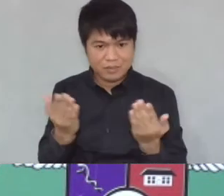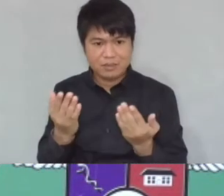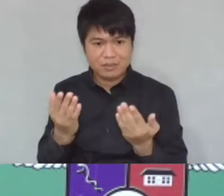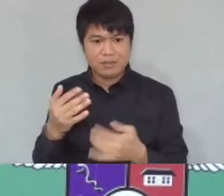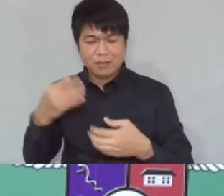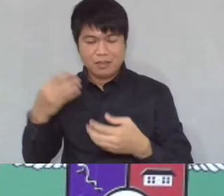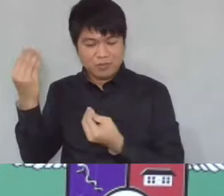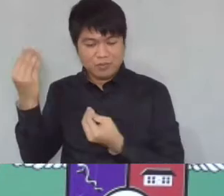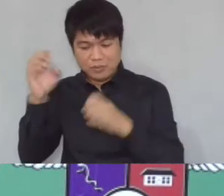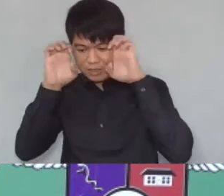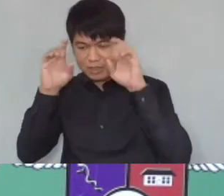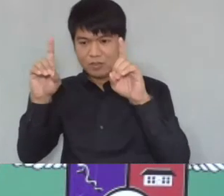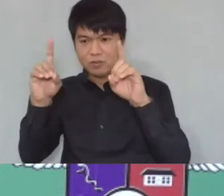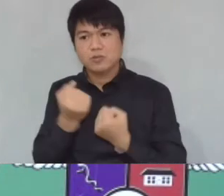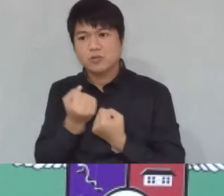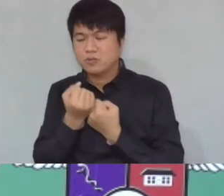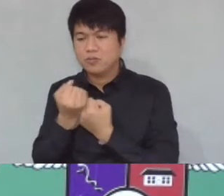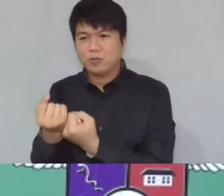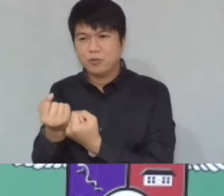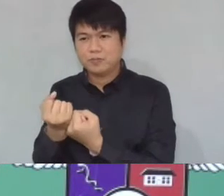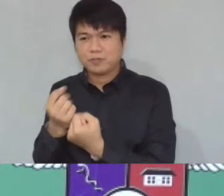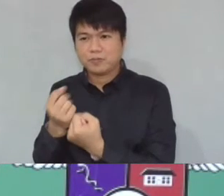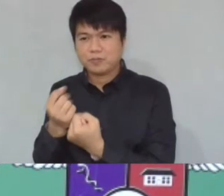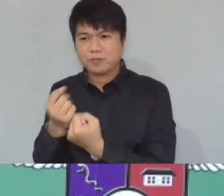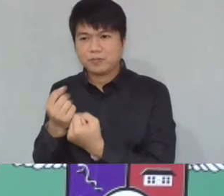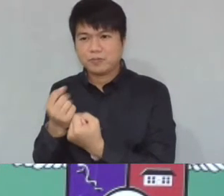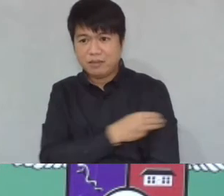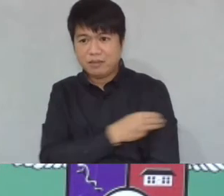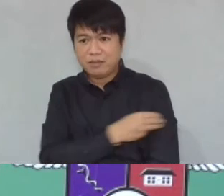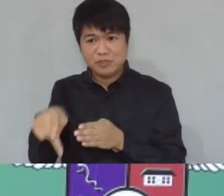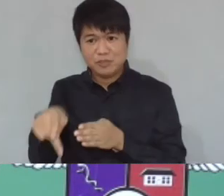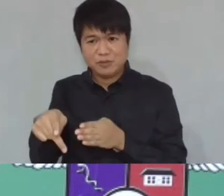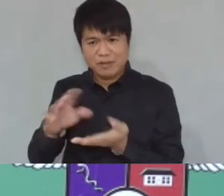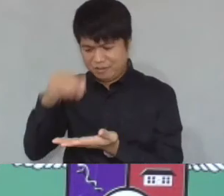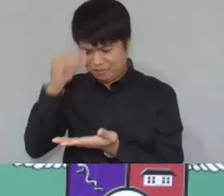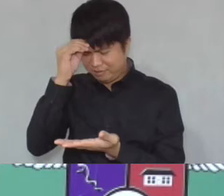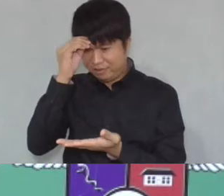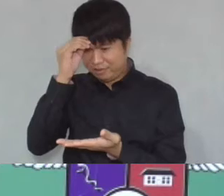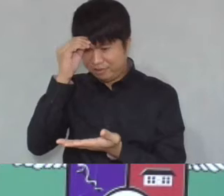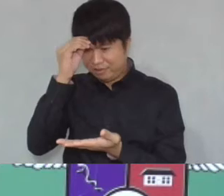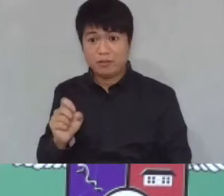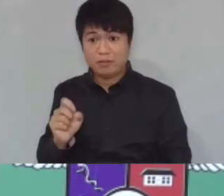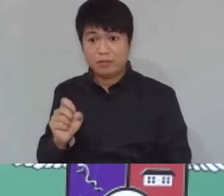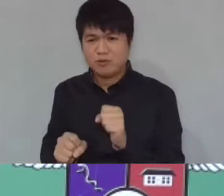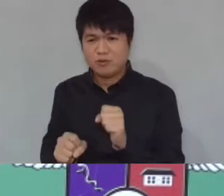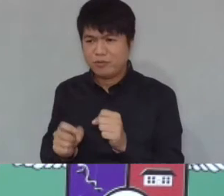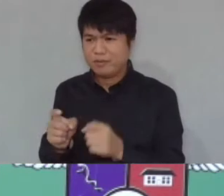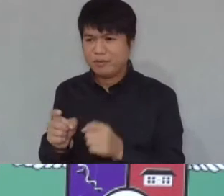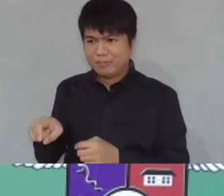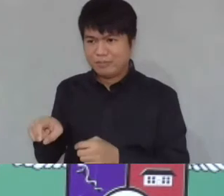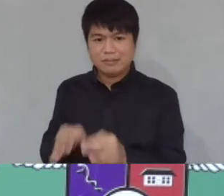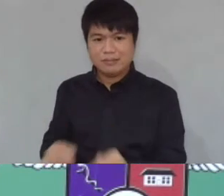and education aims to support medical professional learning. Okay? So dapat, if not